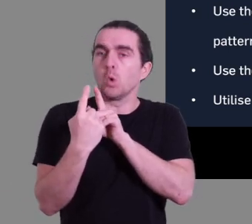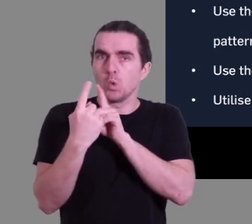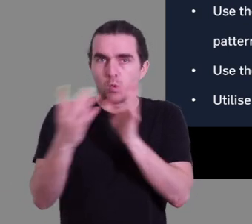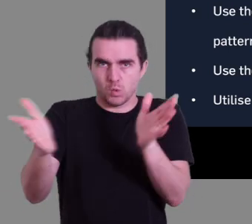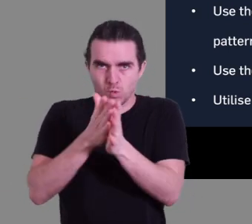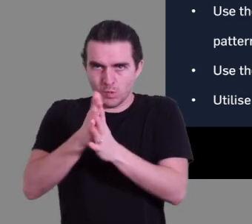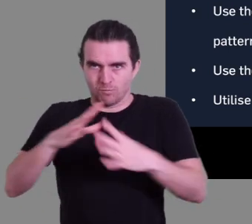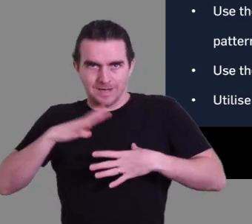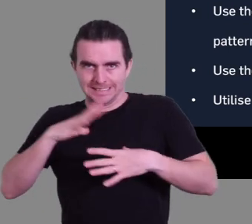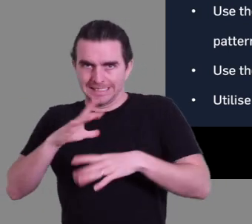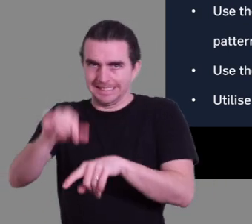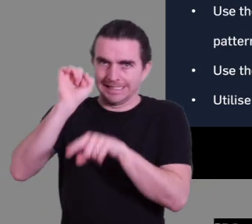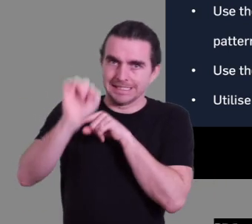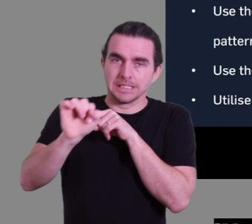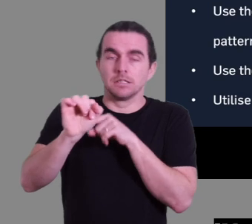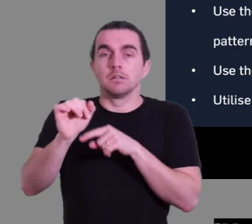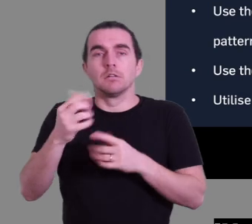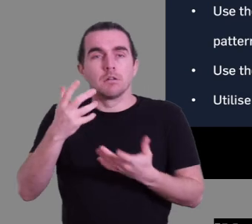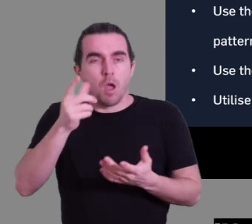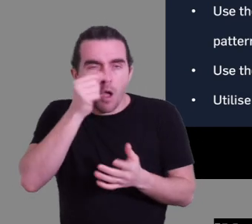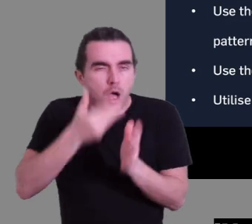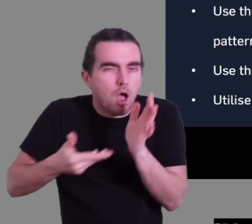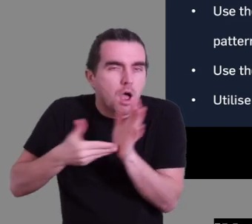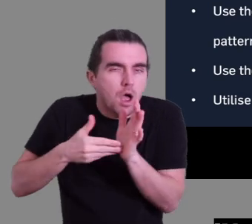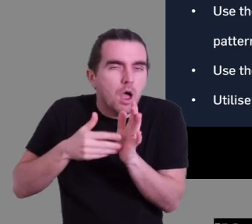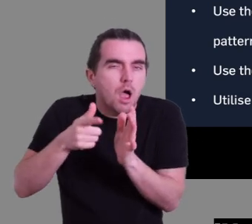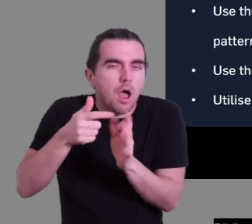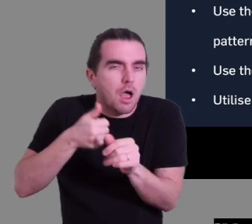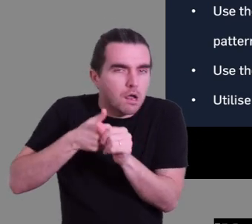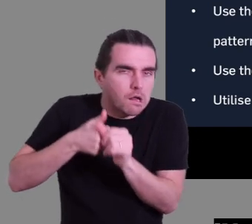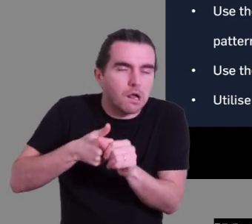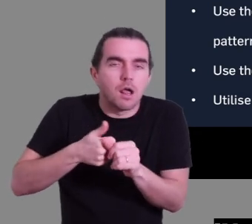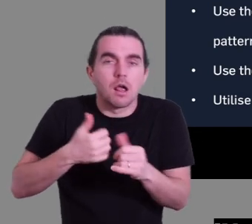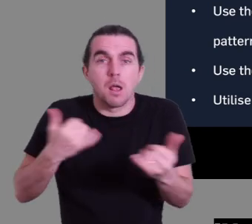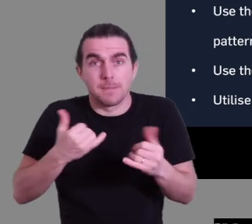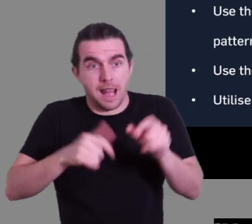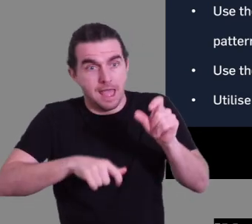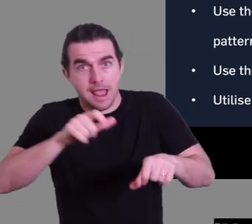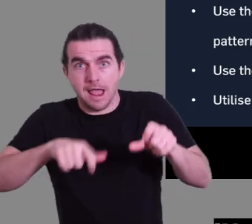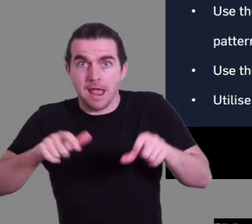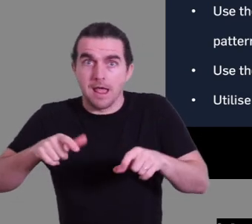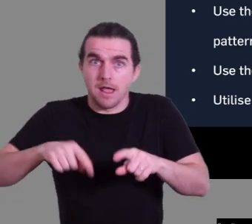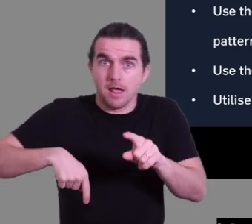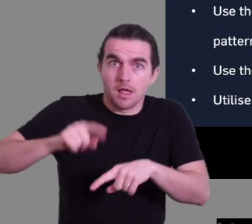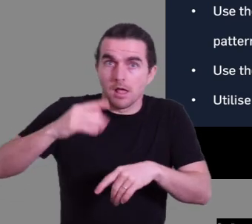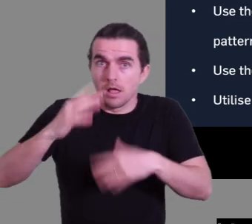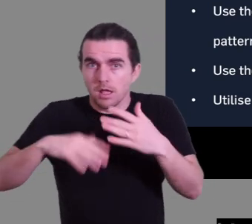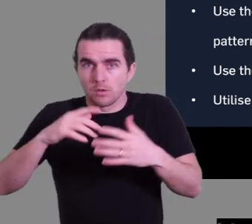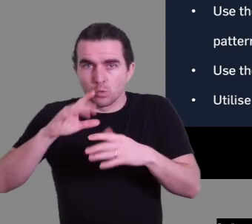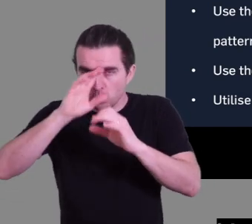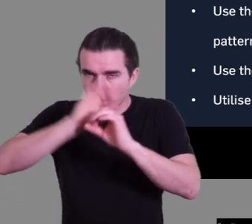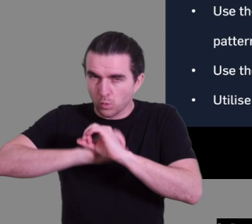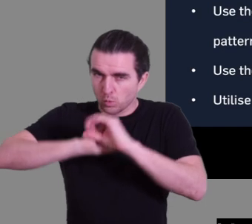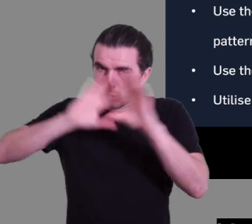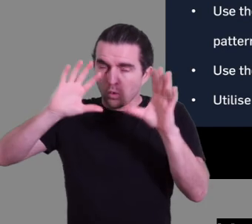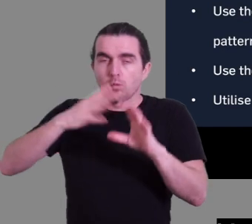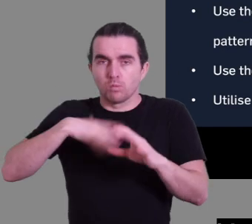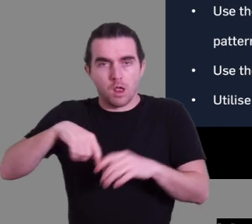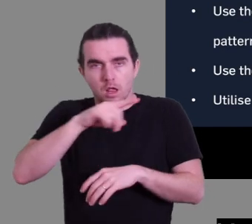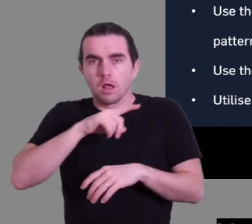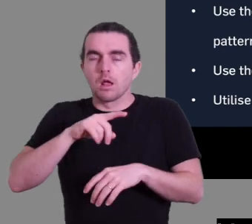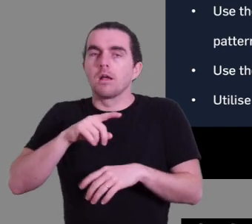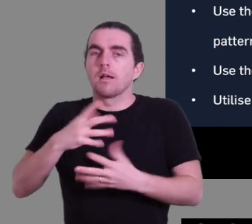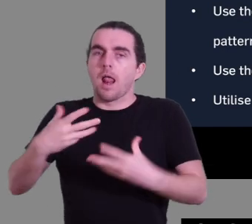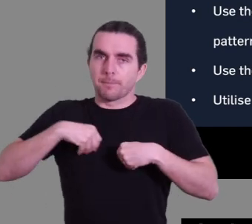as a weapon against their opponent. Yeah. So I suppose assisting the players with identifying pitches and those